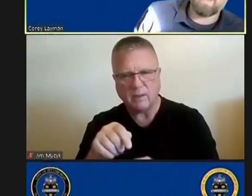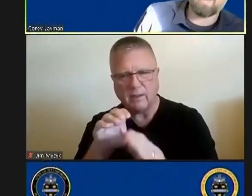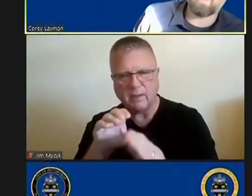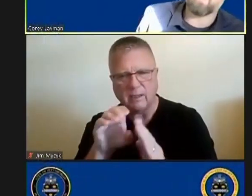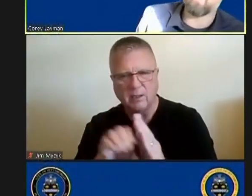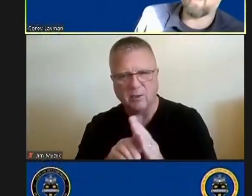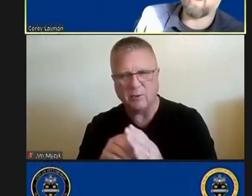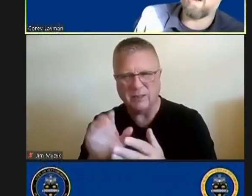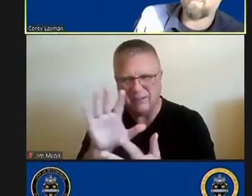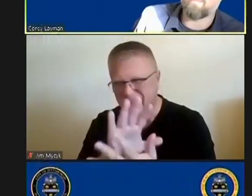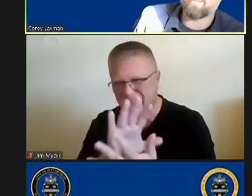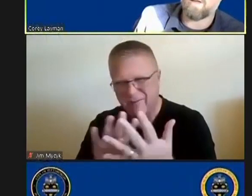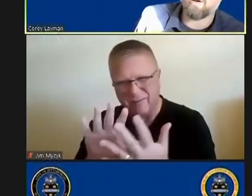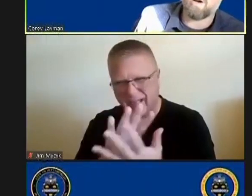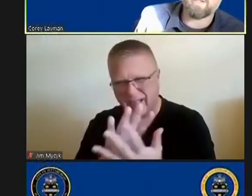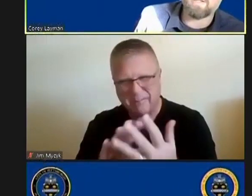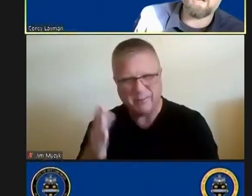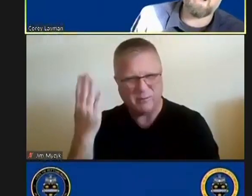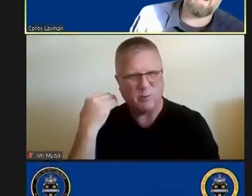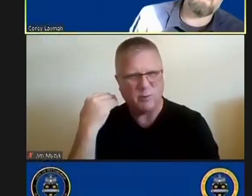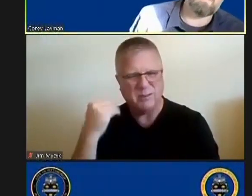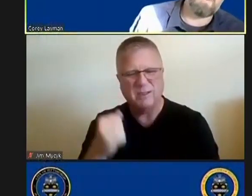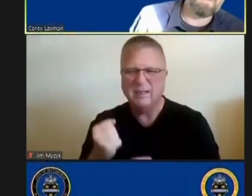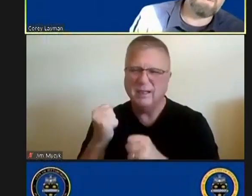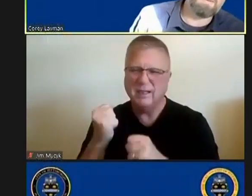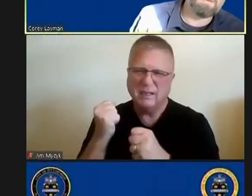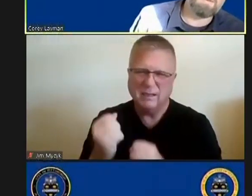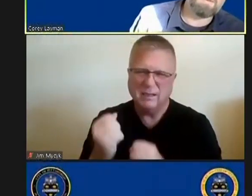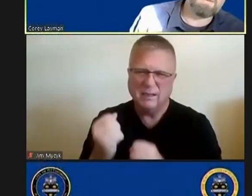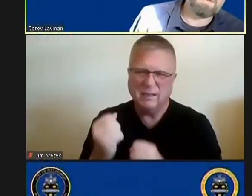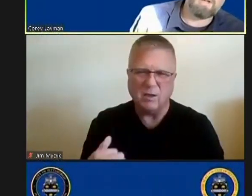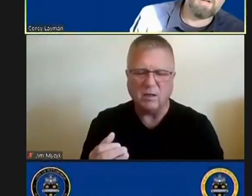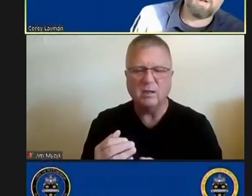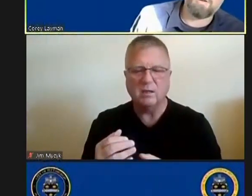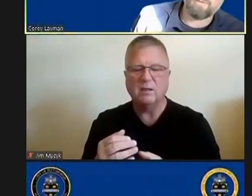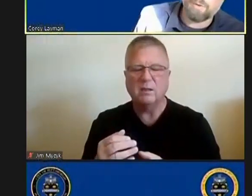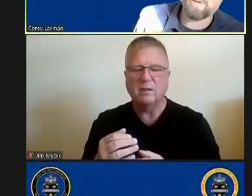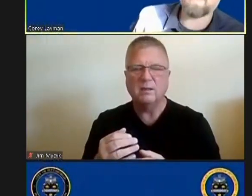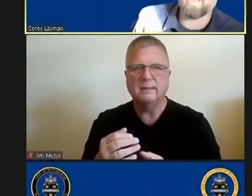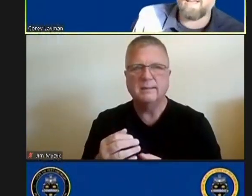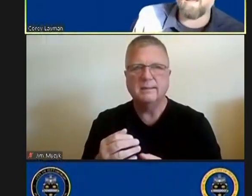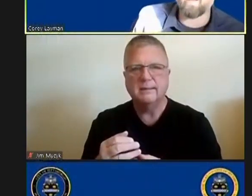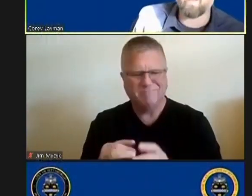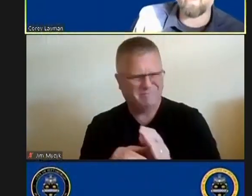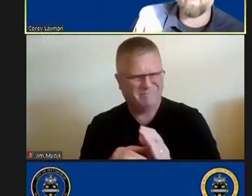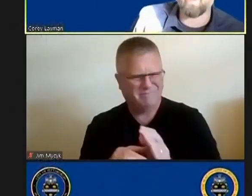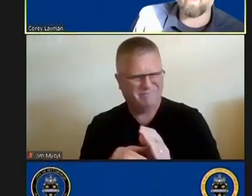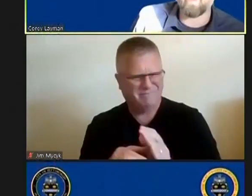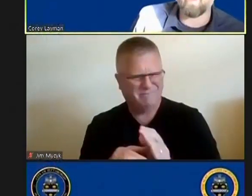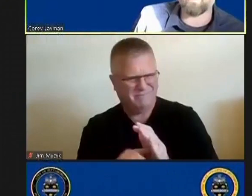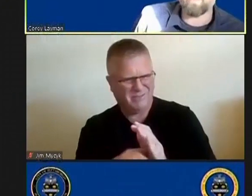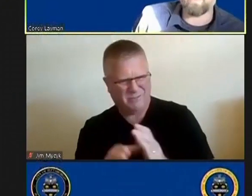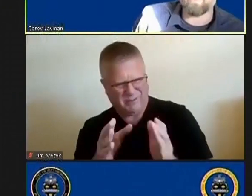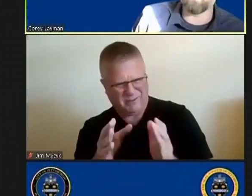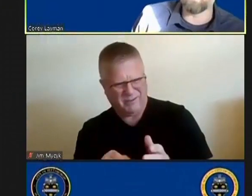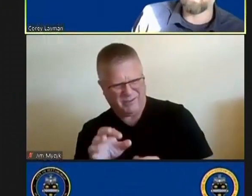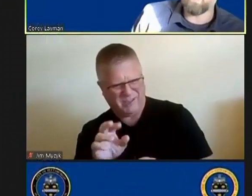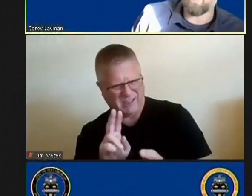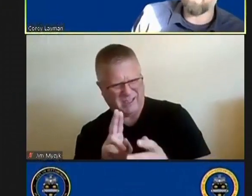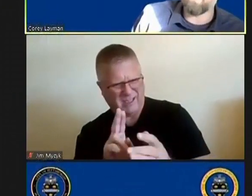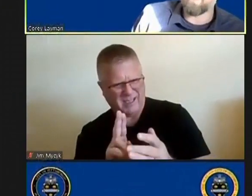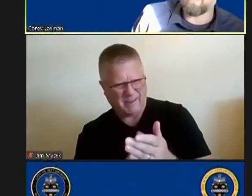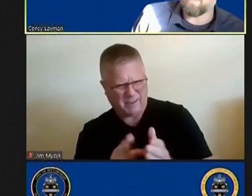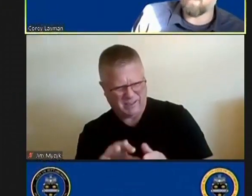vague and had caused both reviewers and applicants some